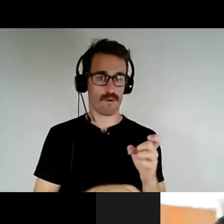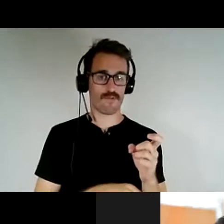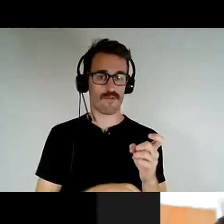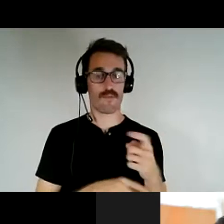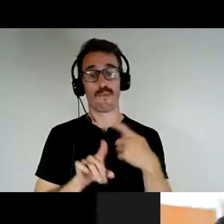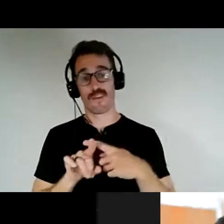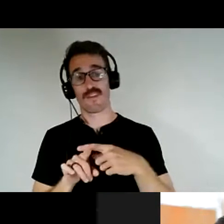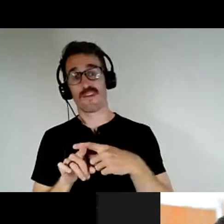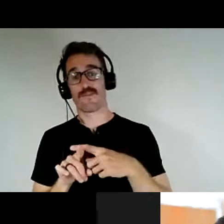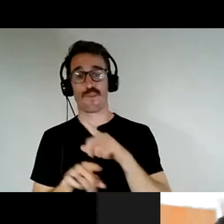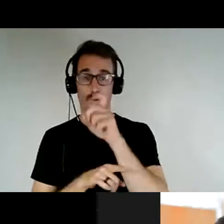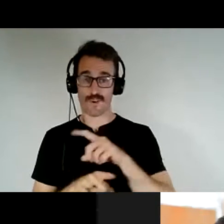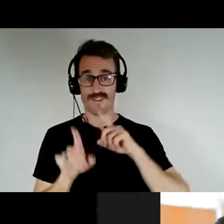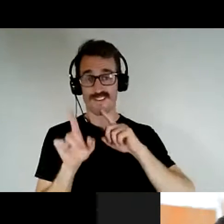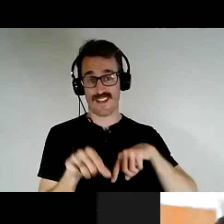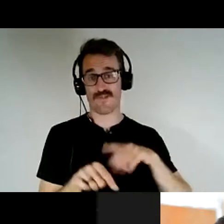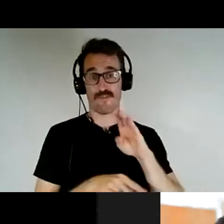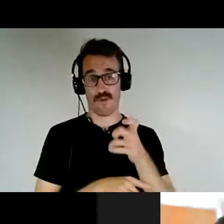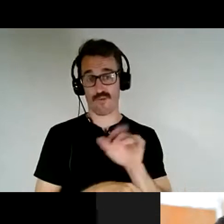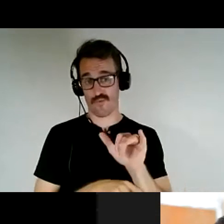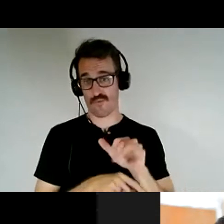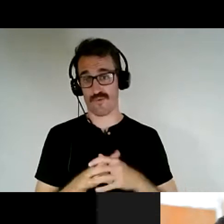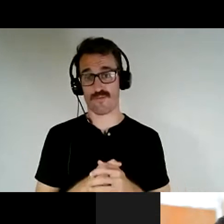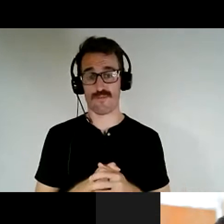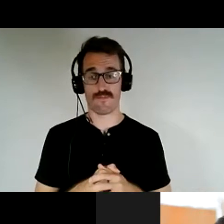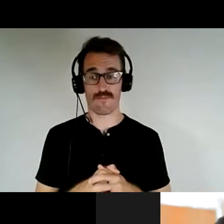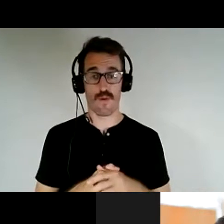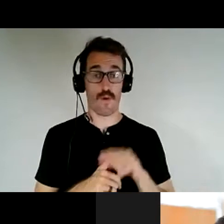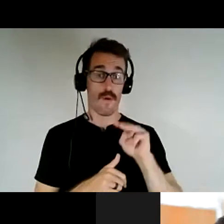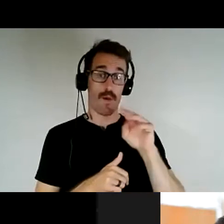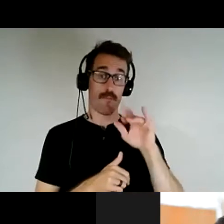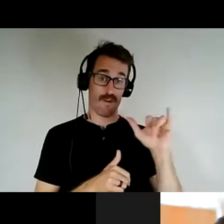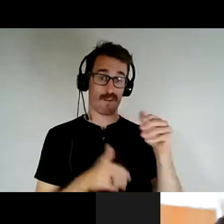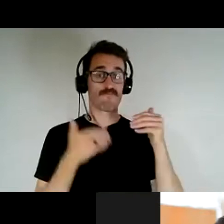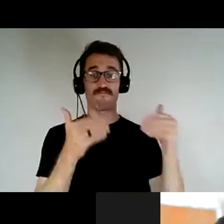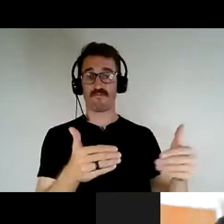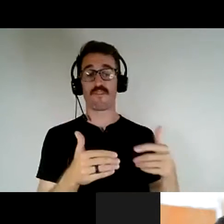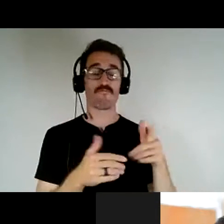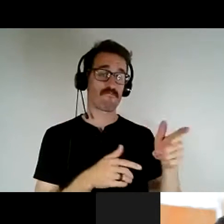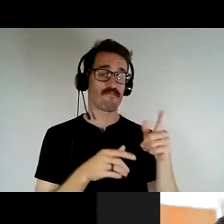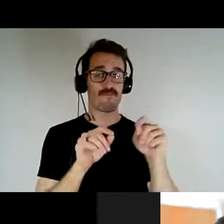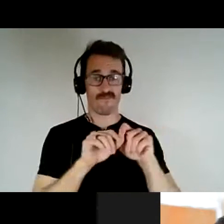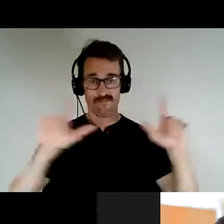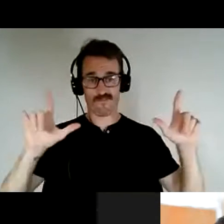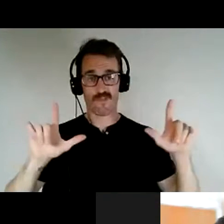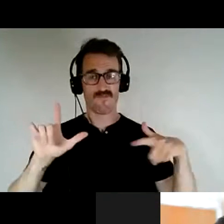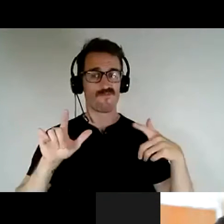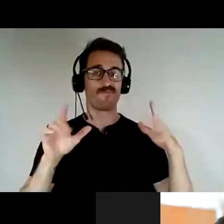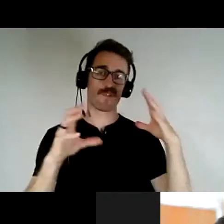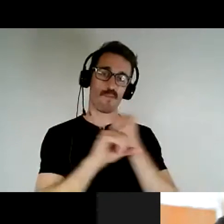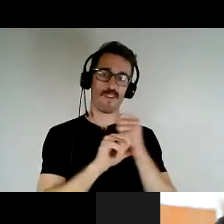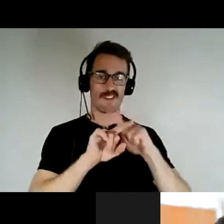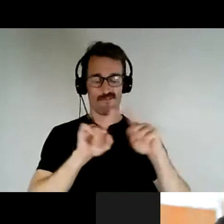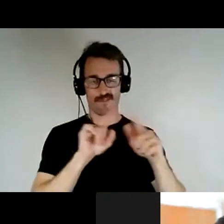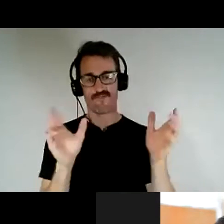box. So Mary Shakuri, I invite you to turn on your video and summarize the chat comments for us, please.